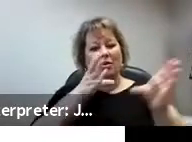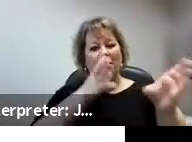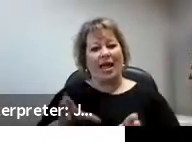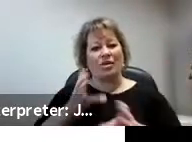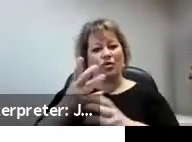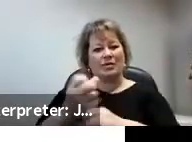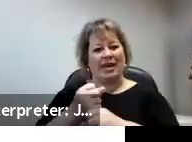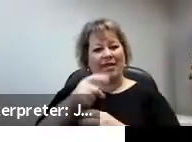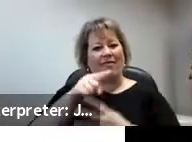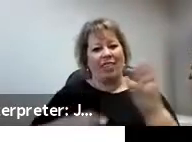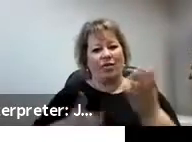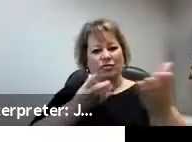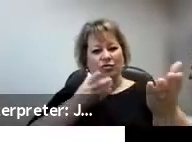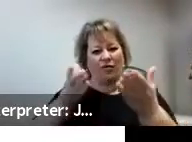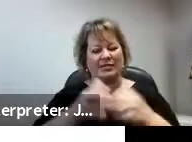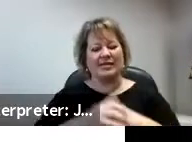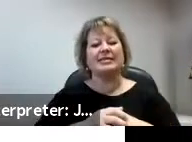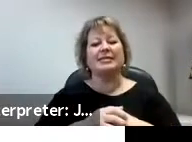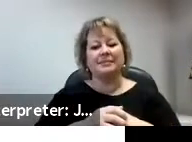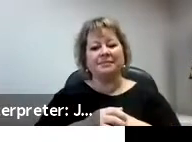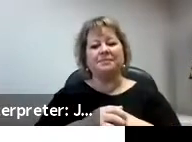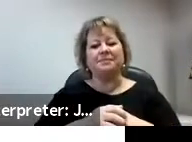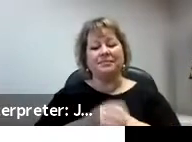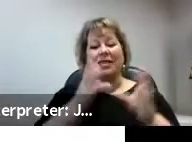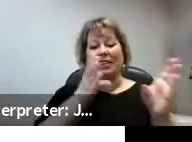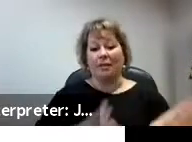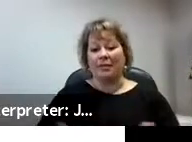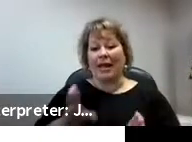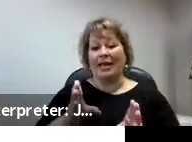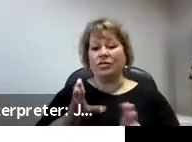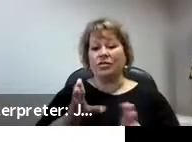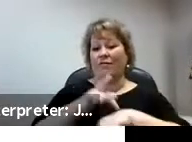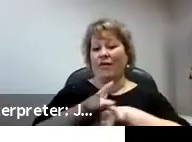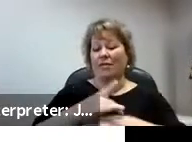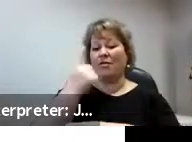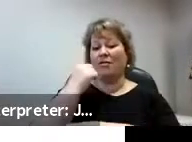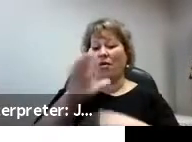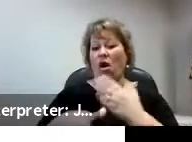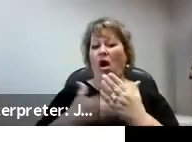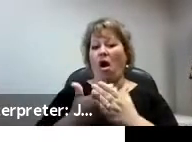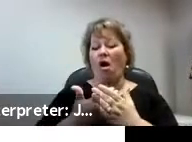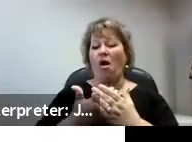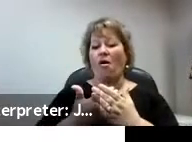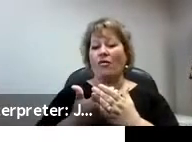services. These plans are available for all stakeholders to view at